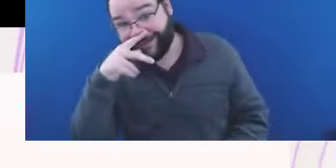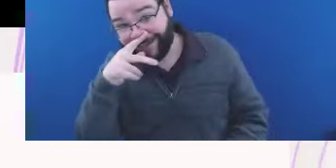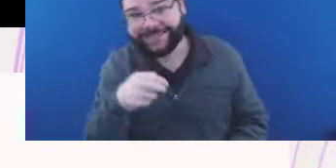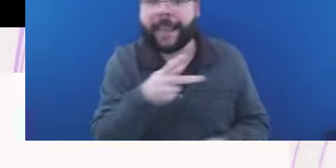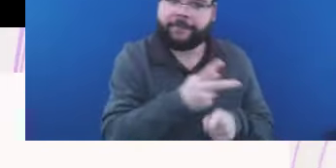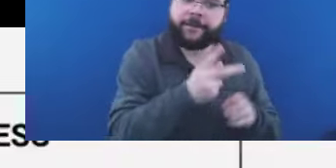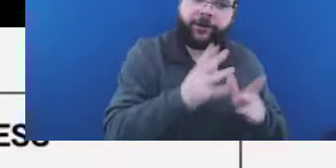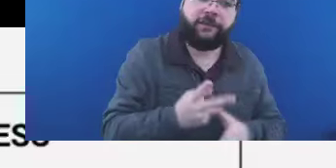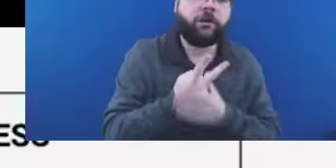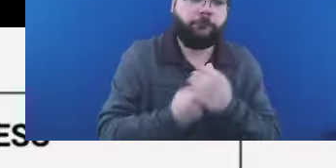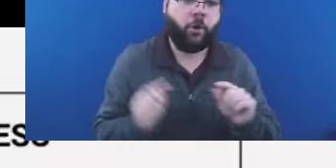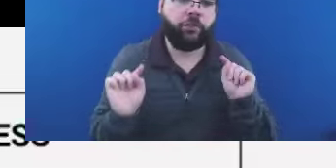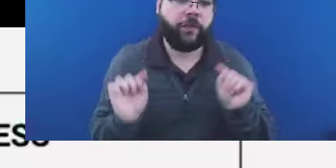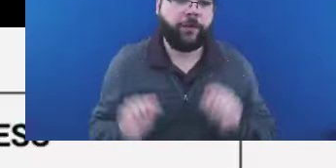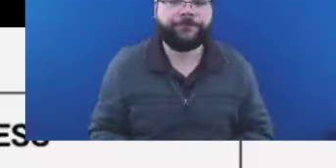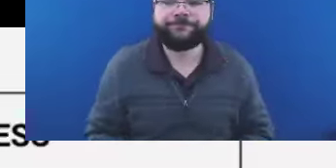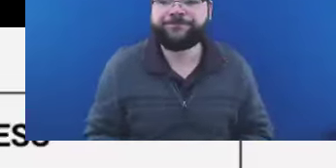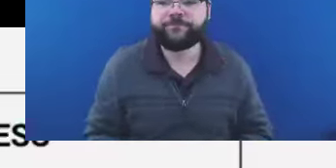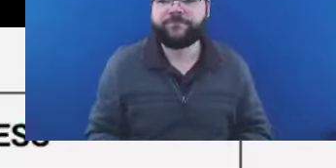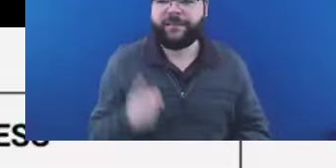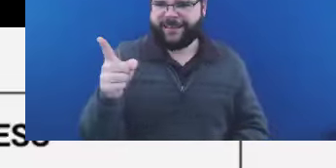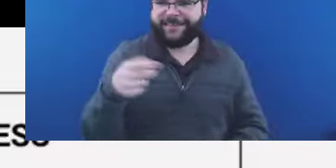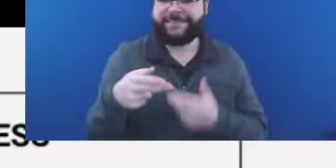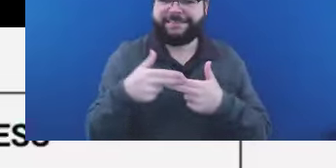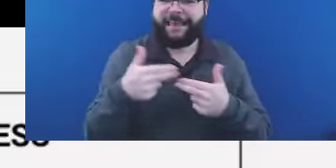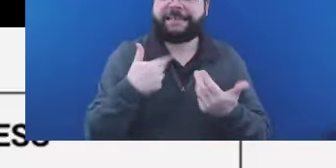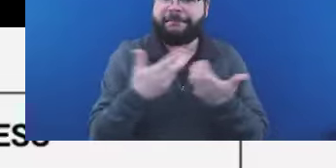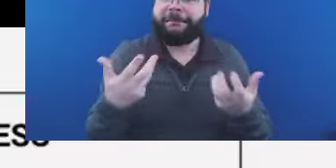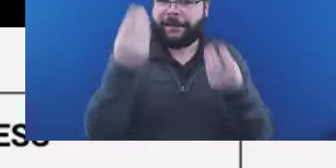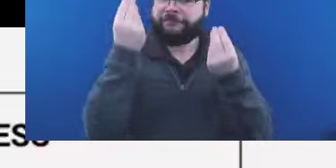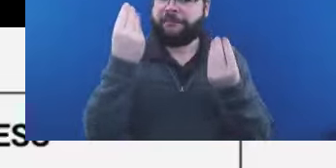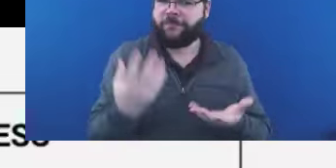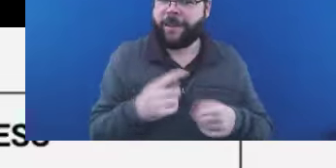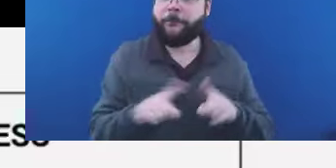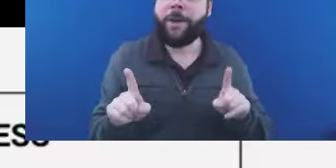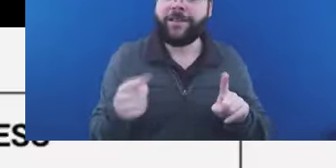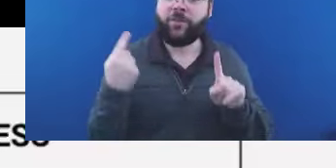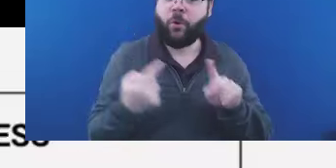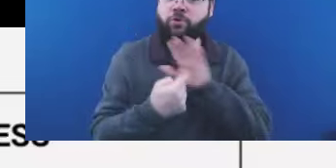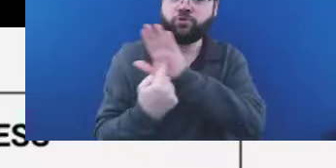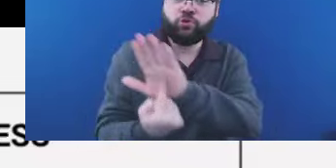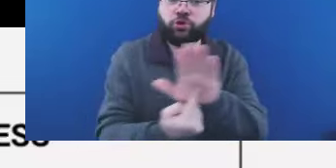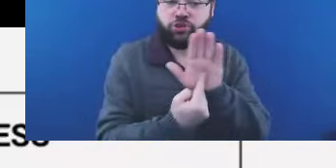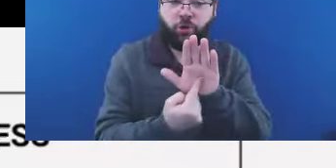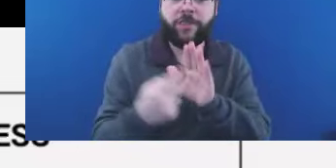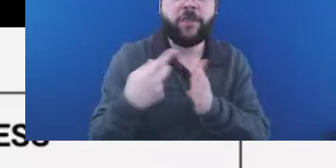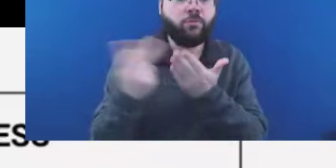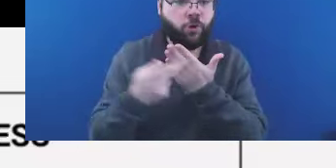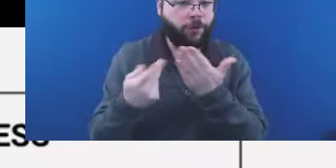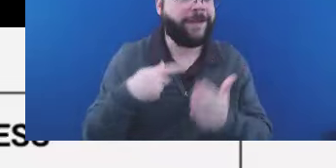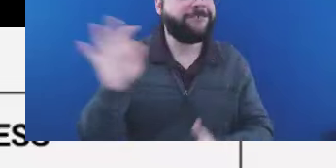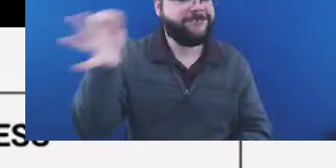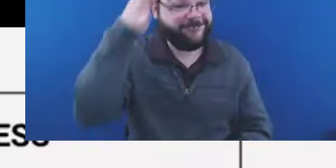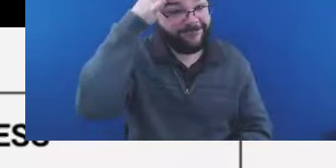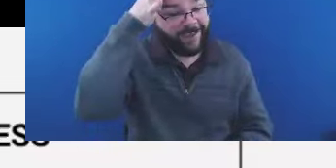I know a lot on this slide, but I also wanted to show that all of these programs have federal requirements